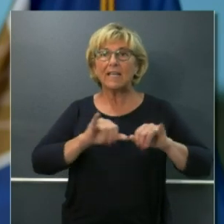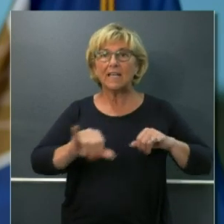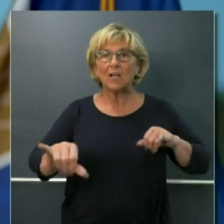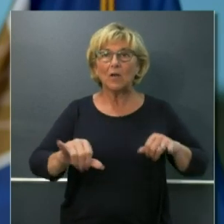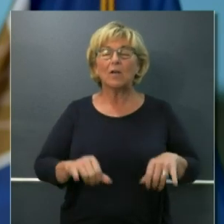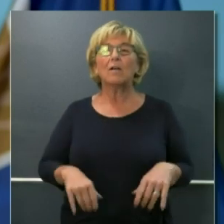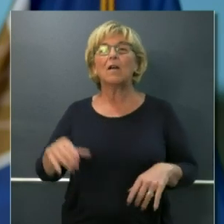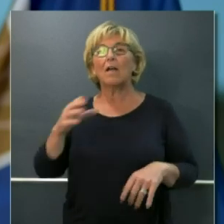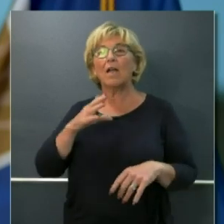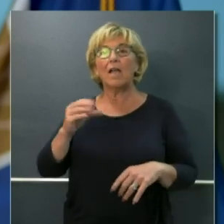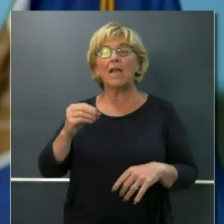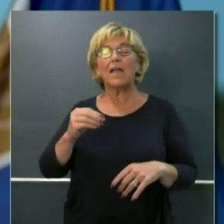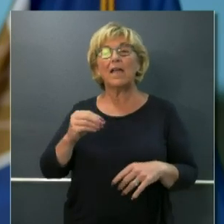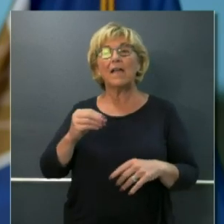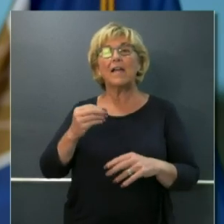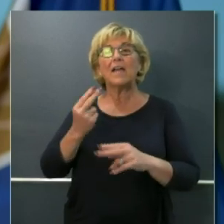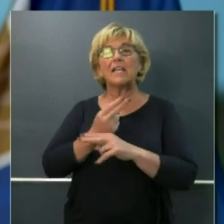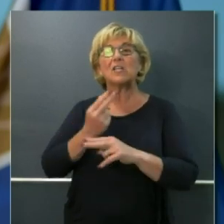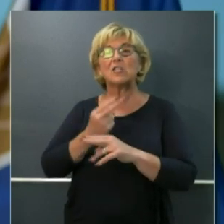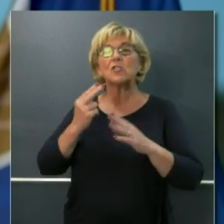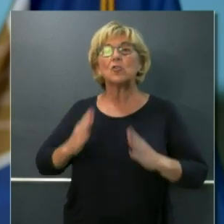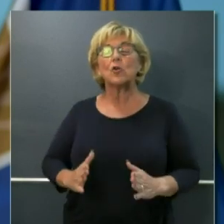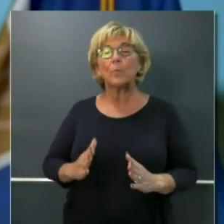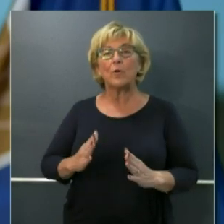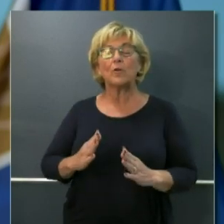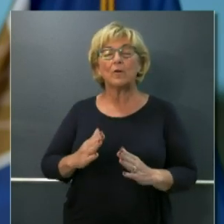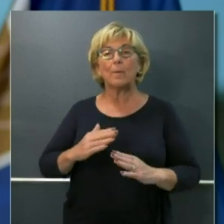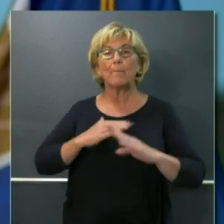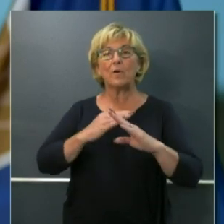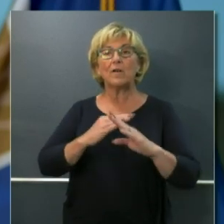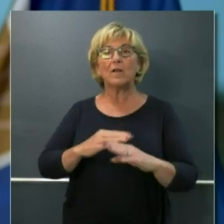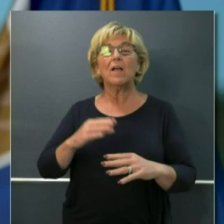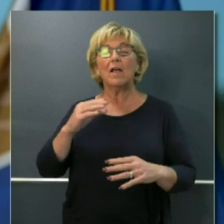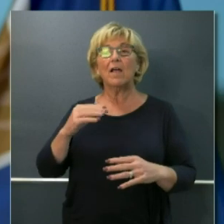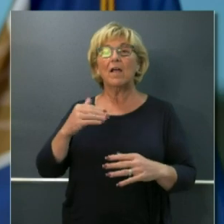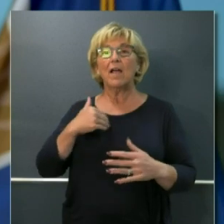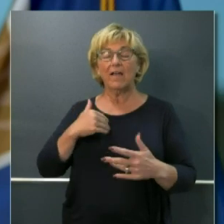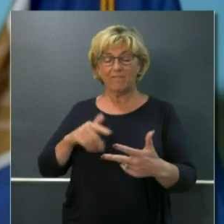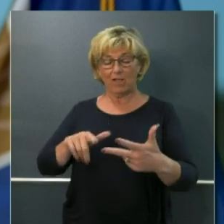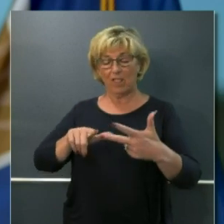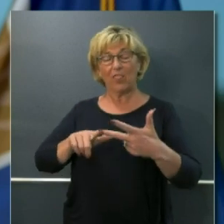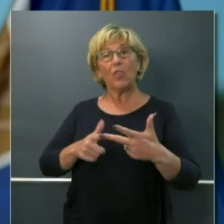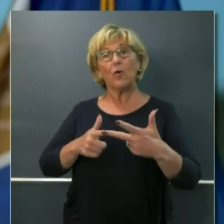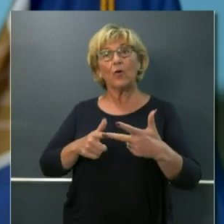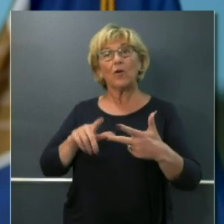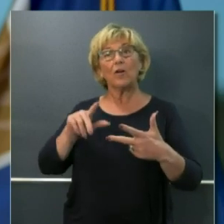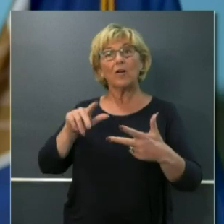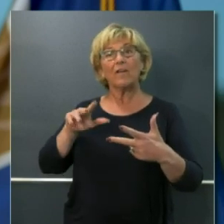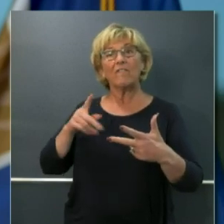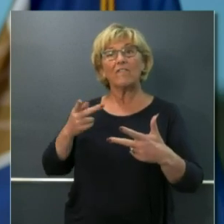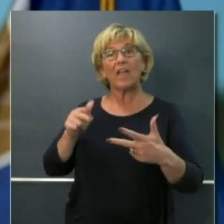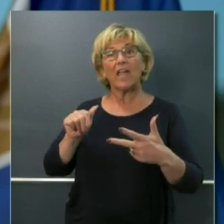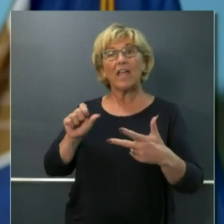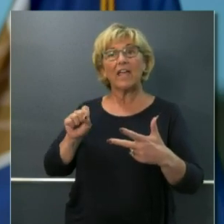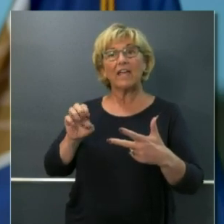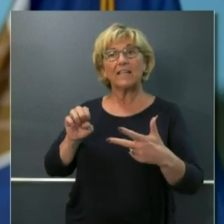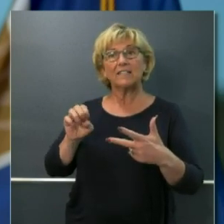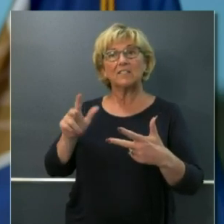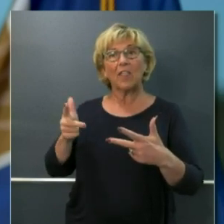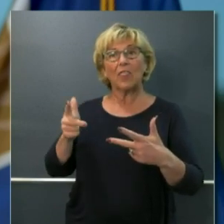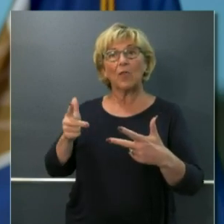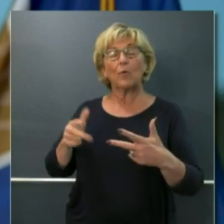consumer protections. There's a 3rd and 4th phase, just 4 phases. The 3rd phase is personal care. It's